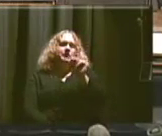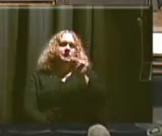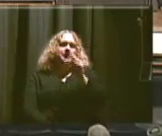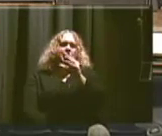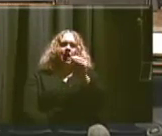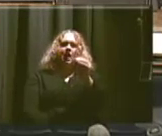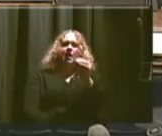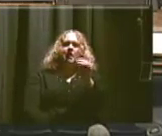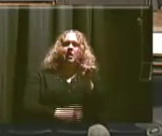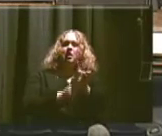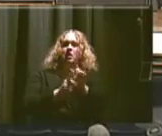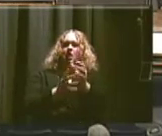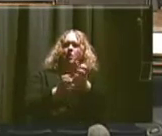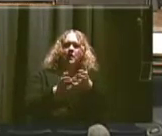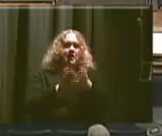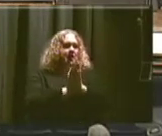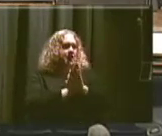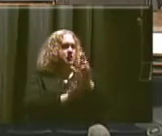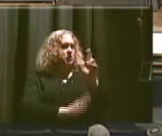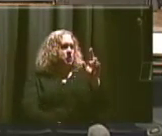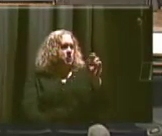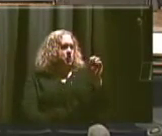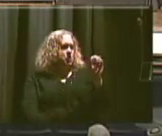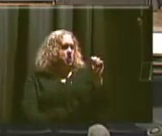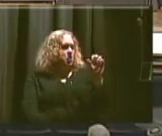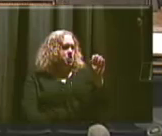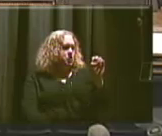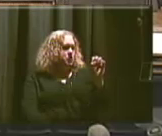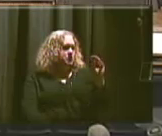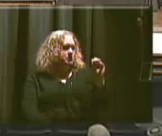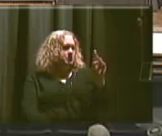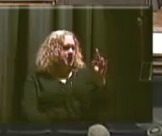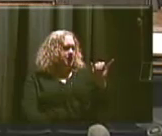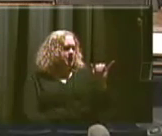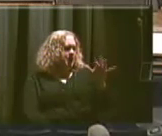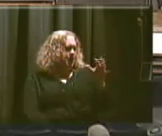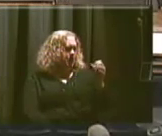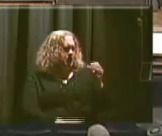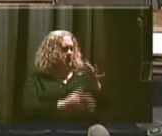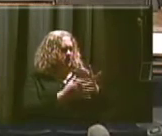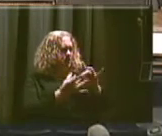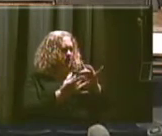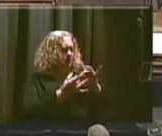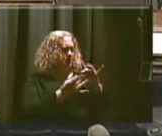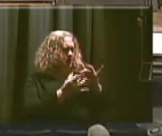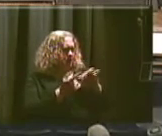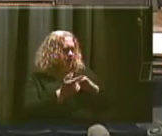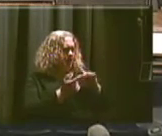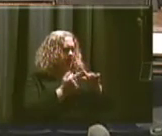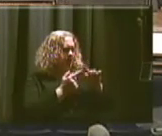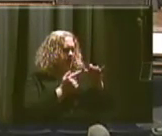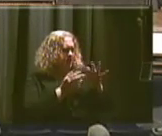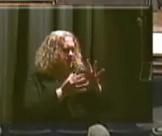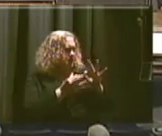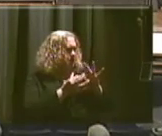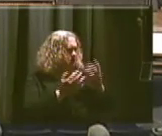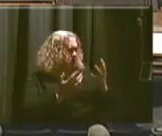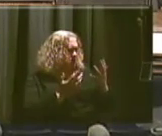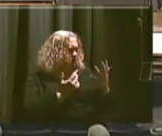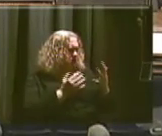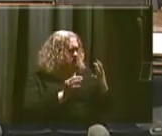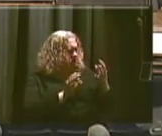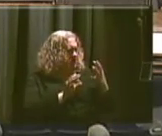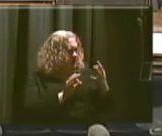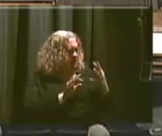to ask Rosemary if she could comment on that statement that you made about